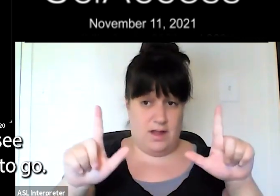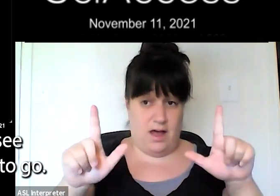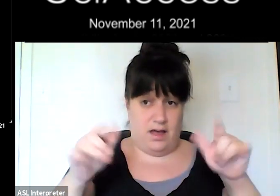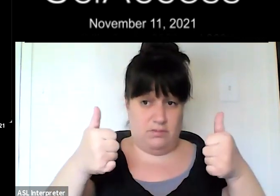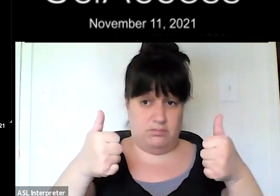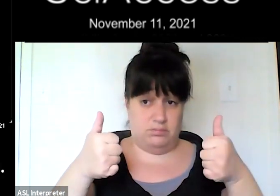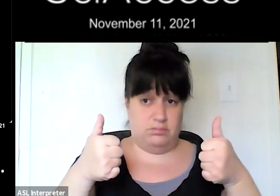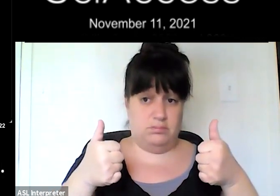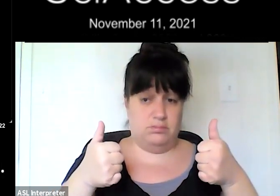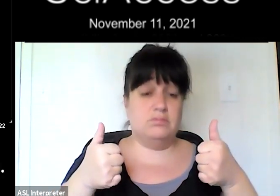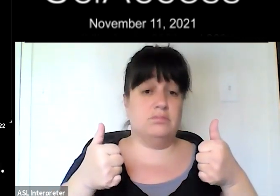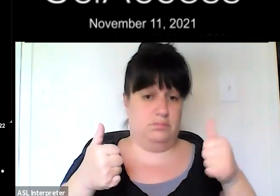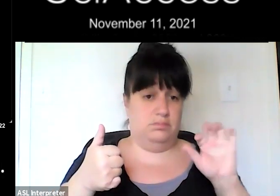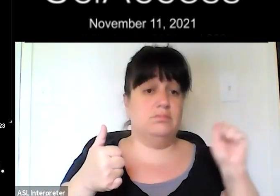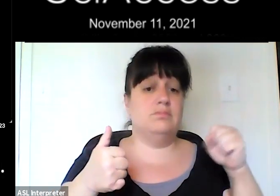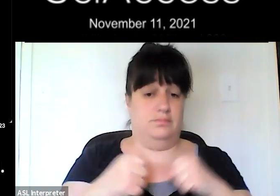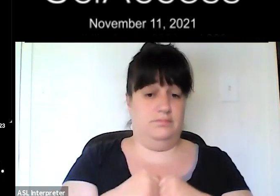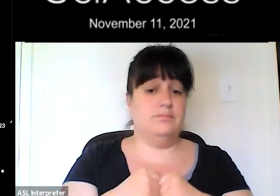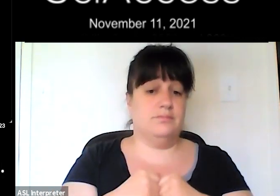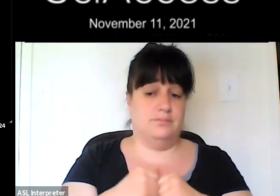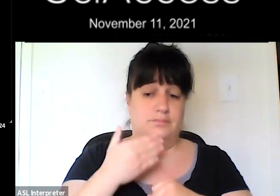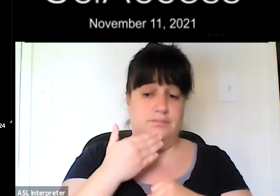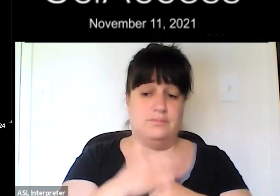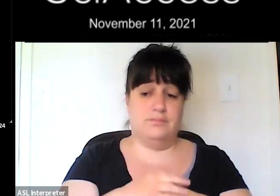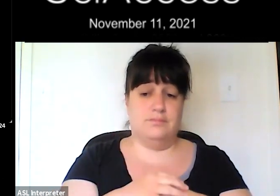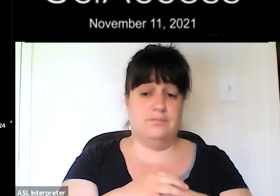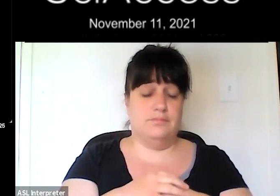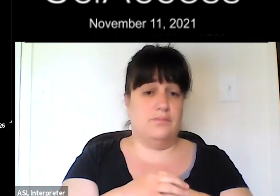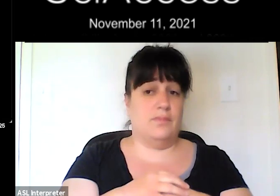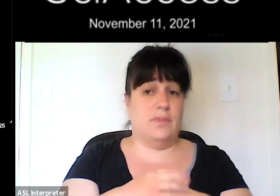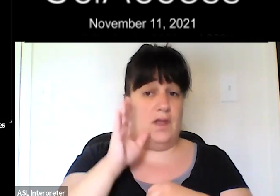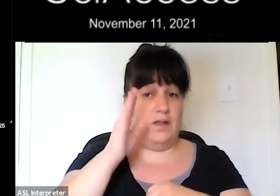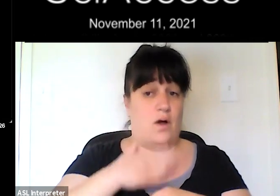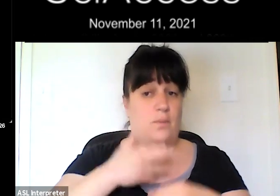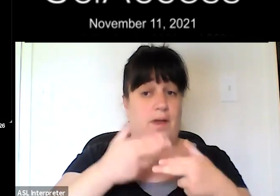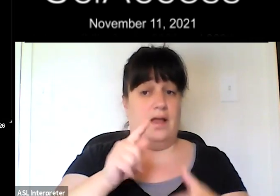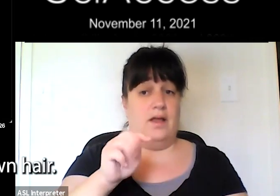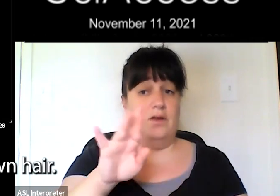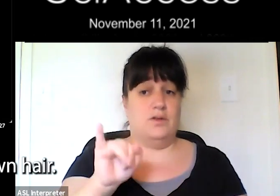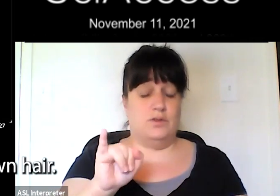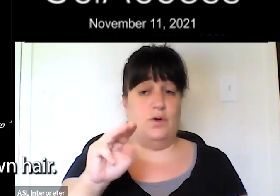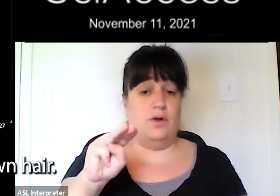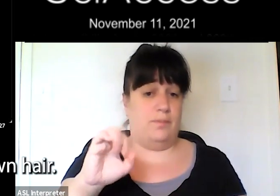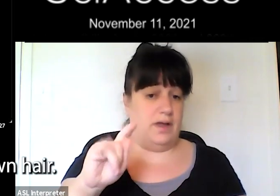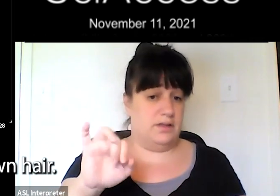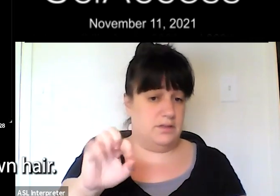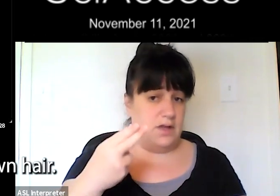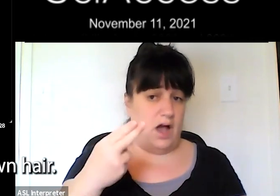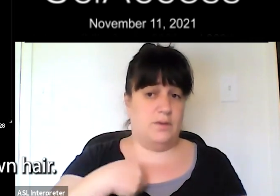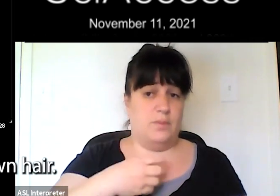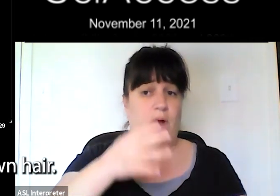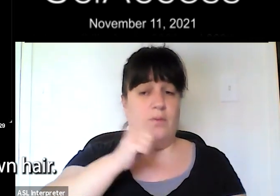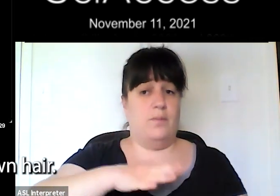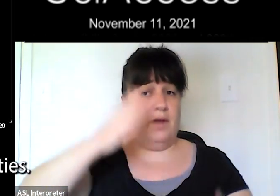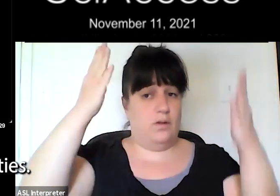good to go. Yes, we can. Great, thank you. Yeah. So my name is Tori McIntosh. I am a white woman with